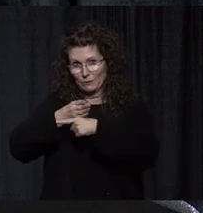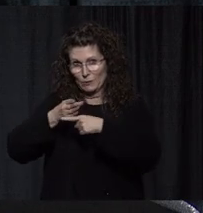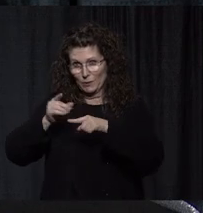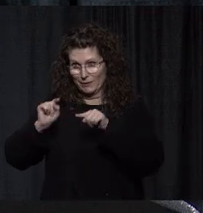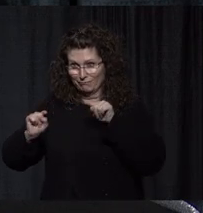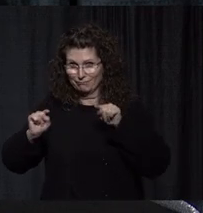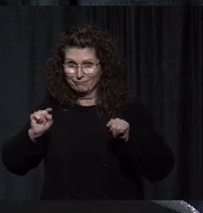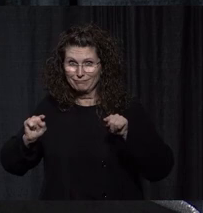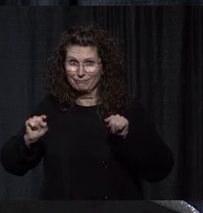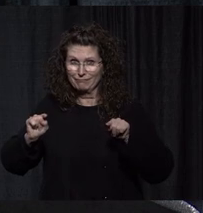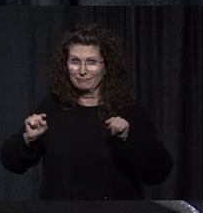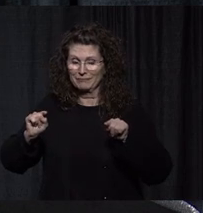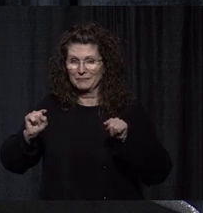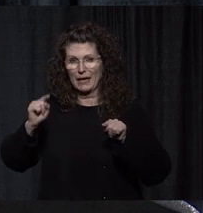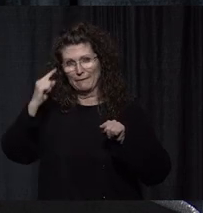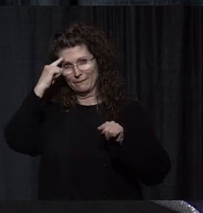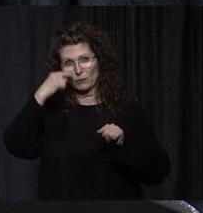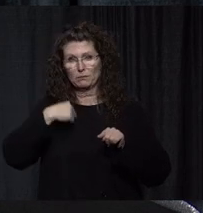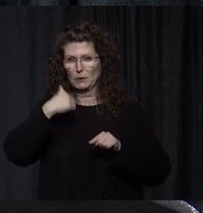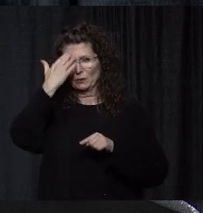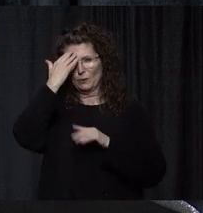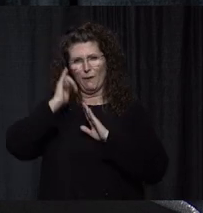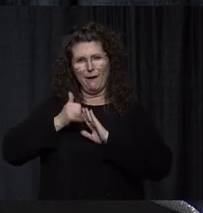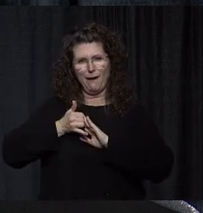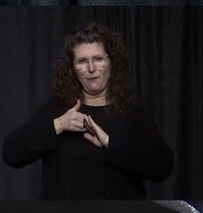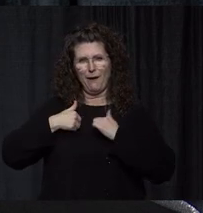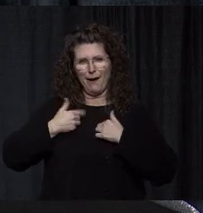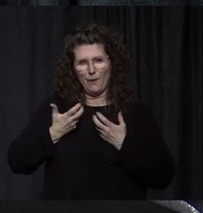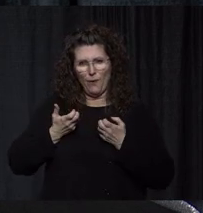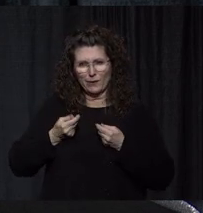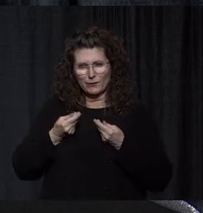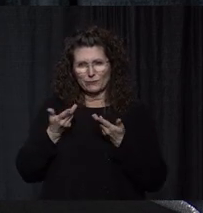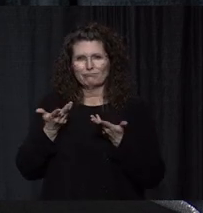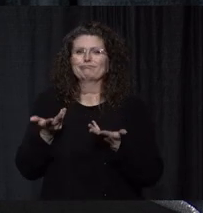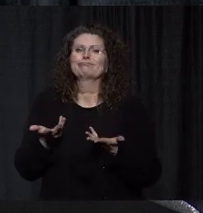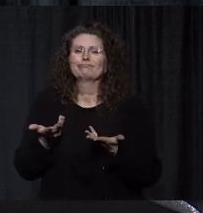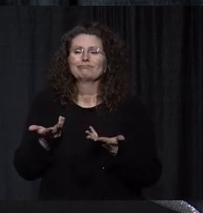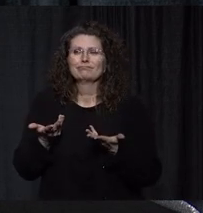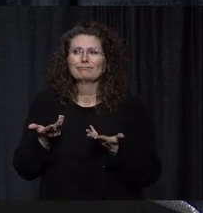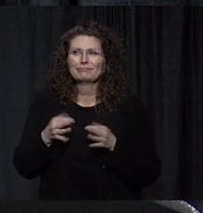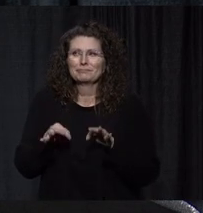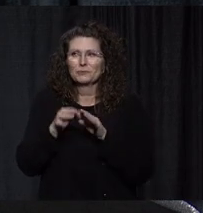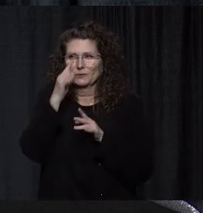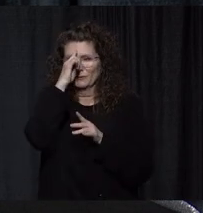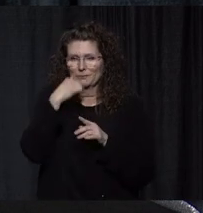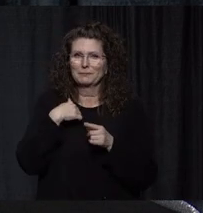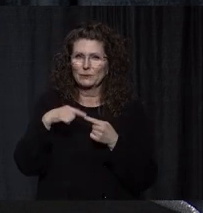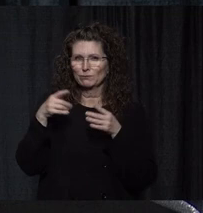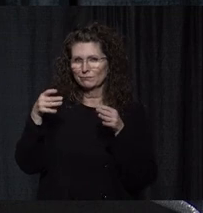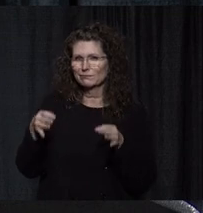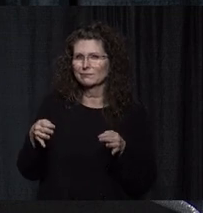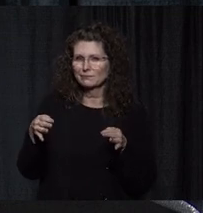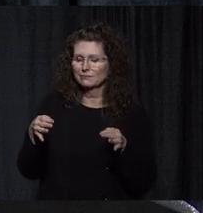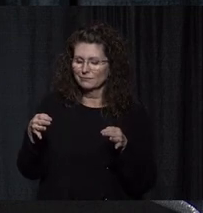is was really important in deciding for me